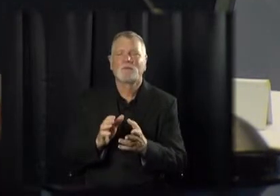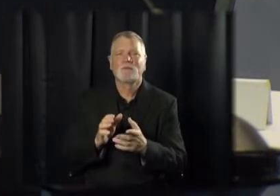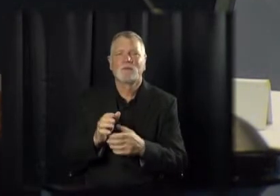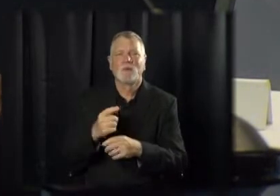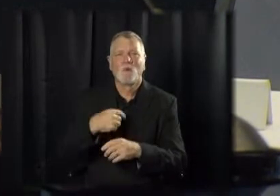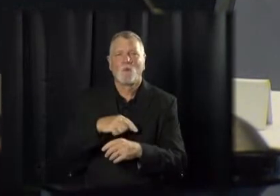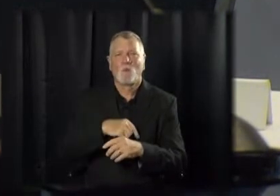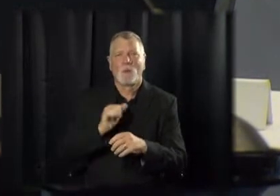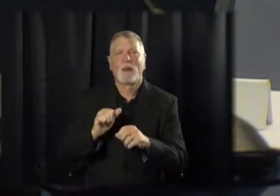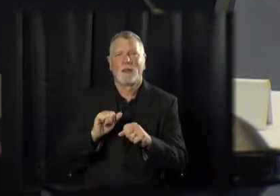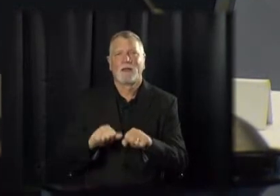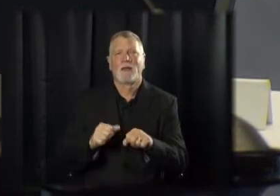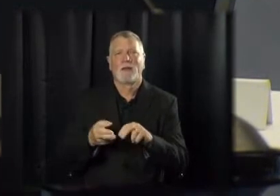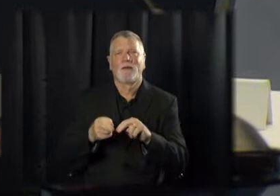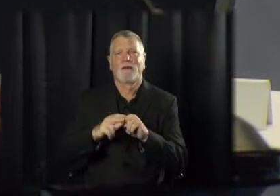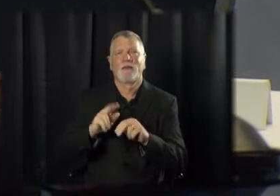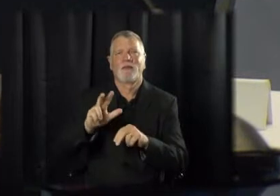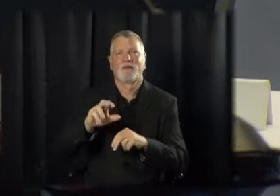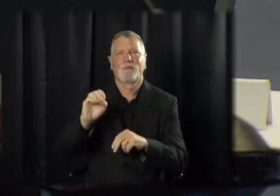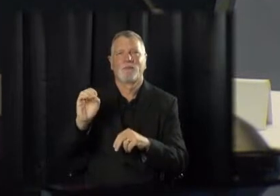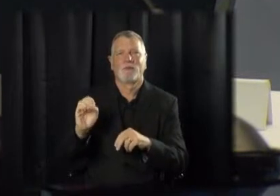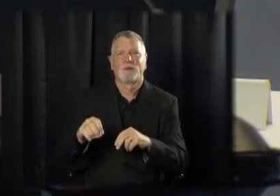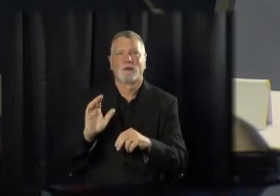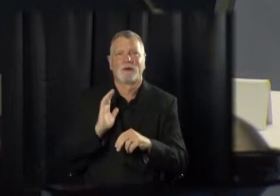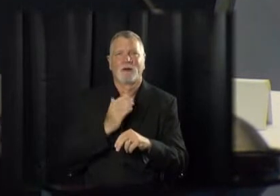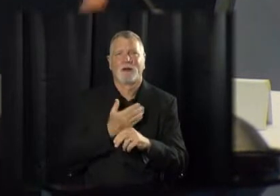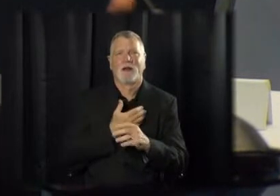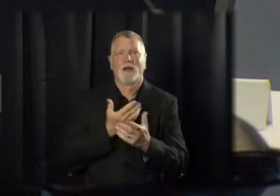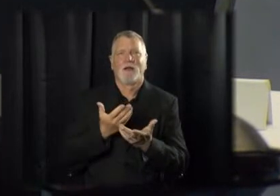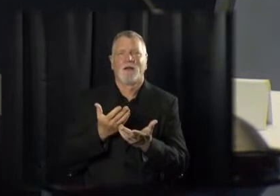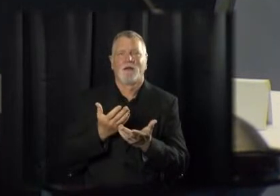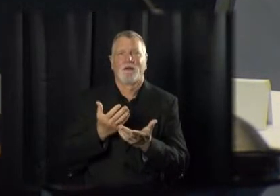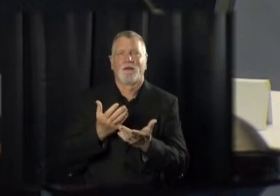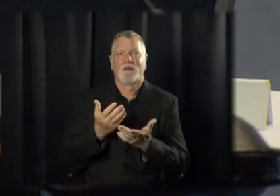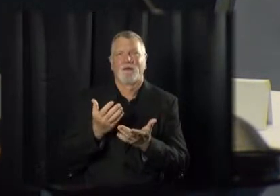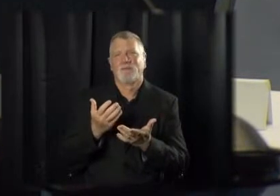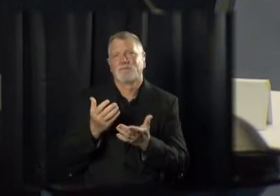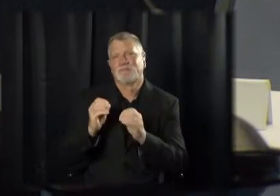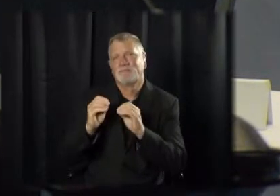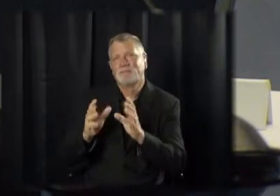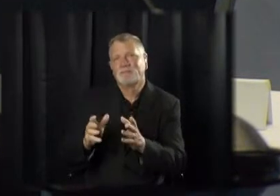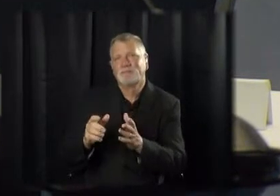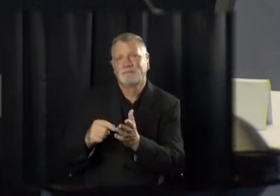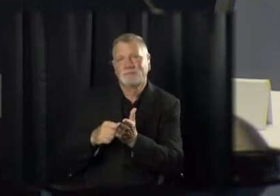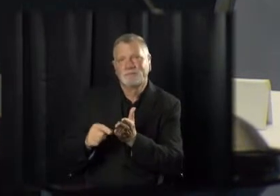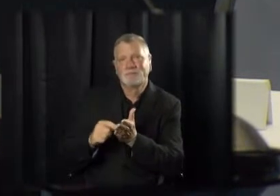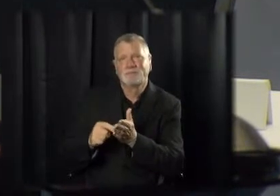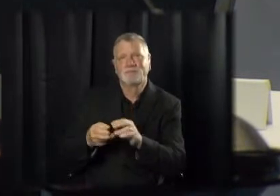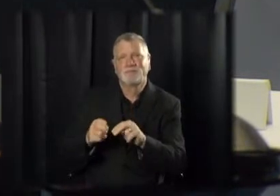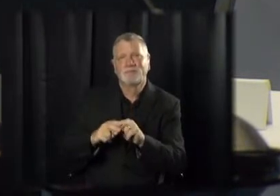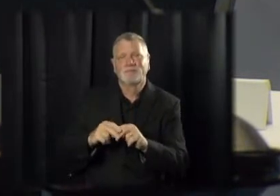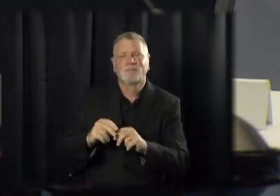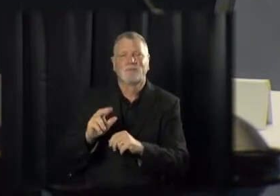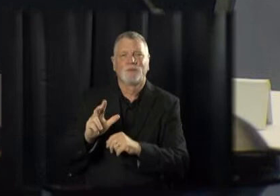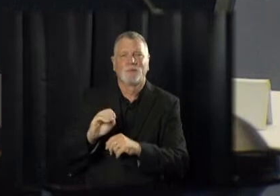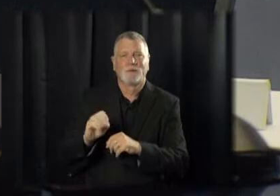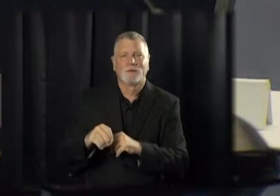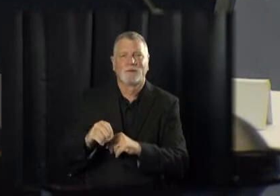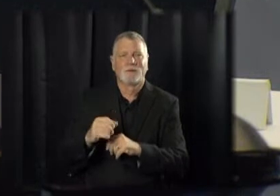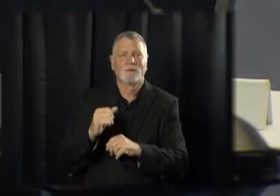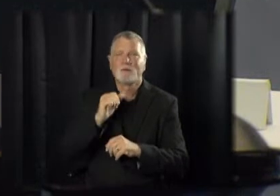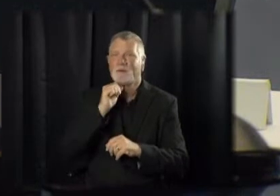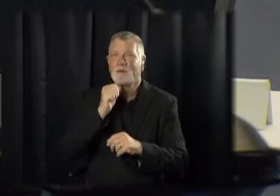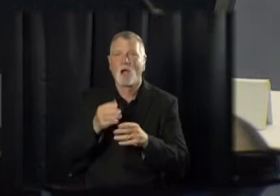okay, while increasing for 3% our faculty, not having to close any of